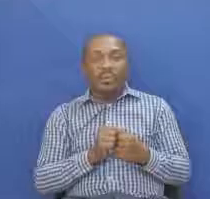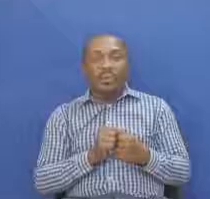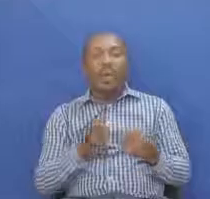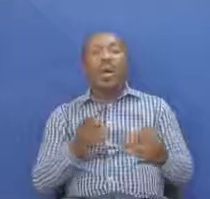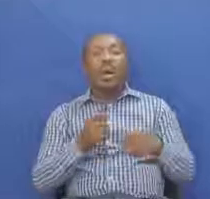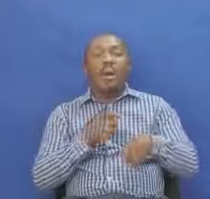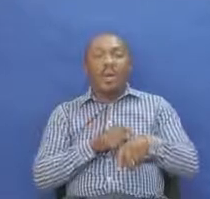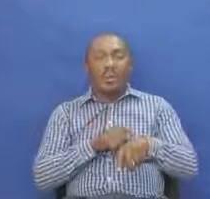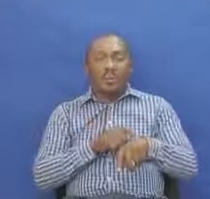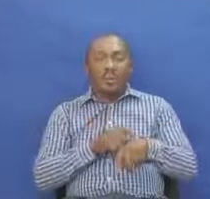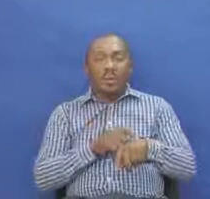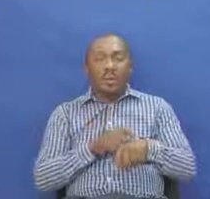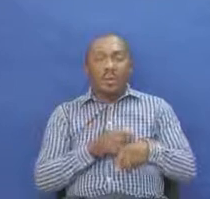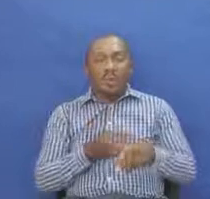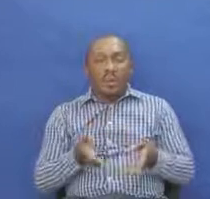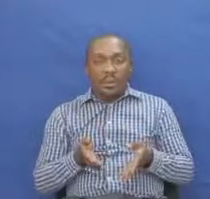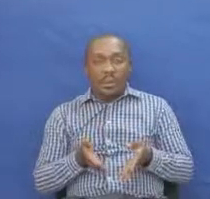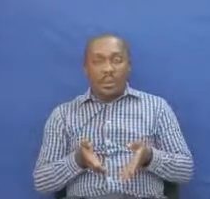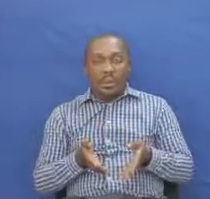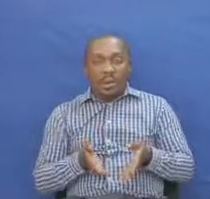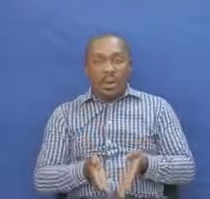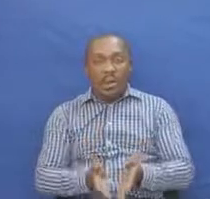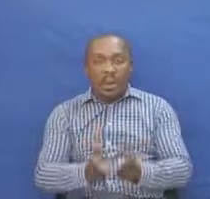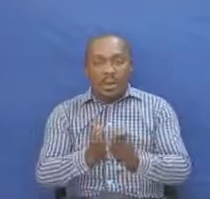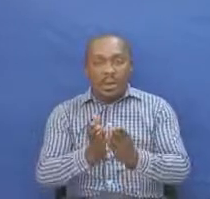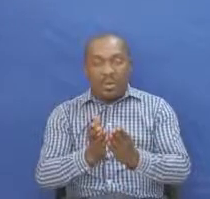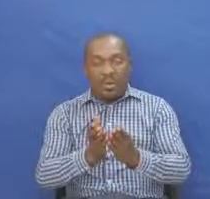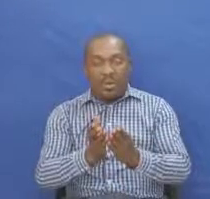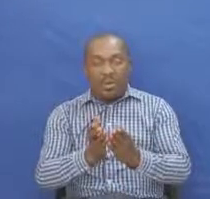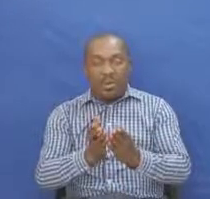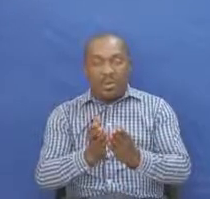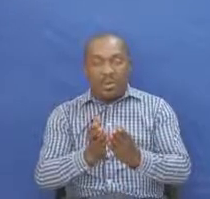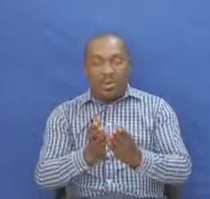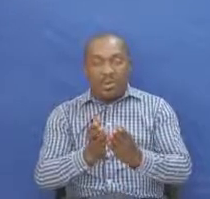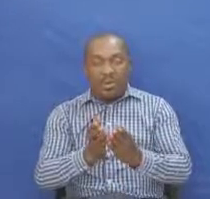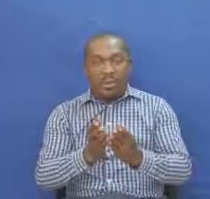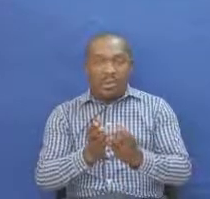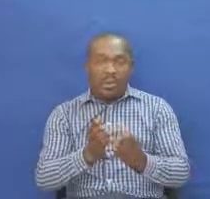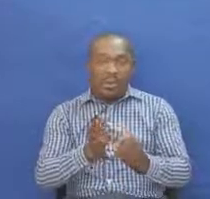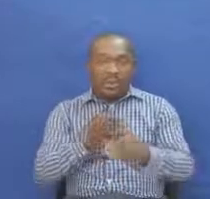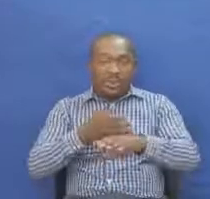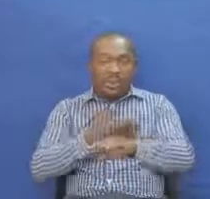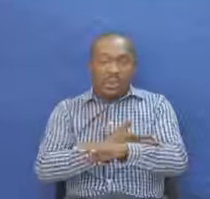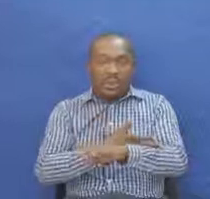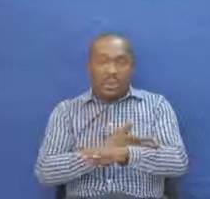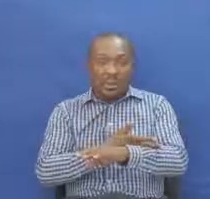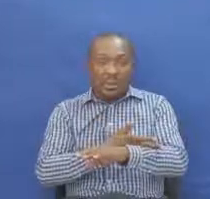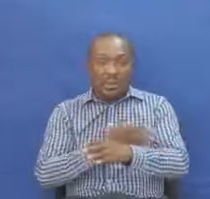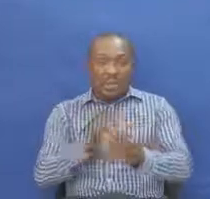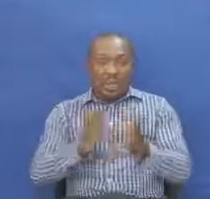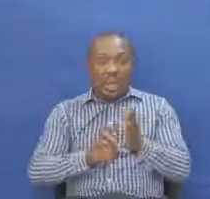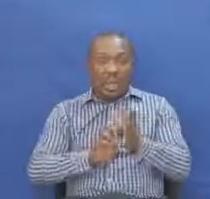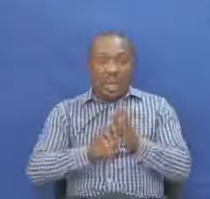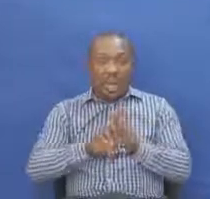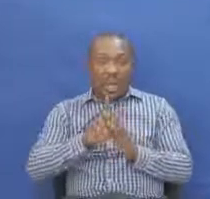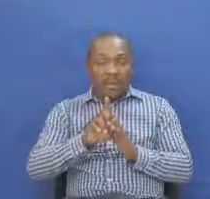during growth and development, the cell divide and enlarge. The cell tend to divide and enlarge, giving rise to more complex